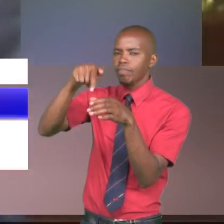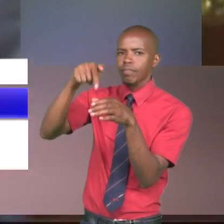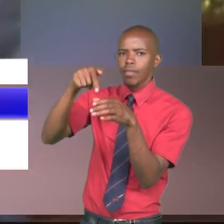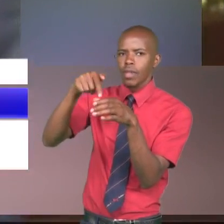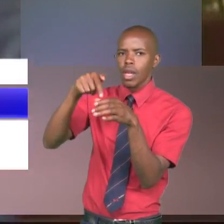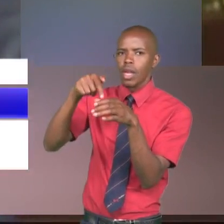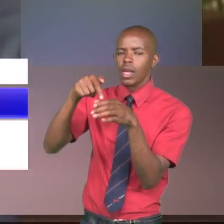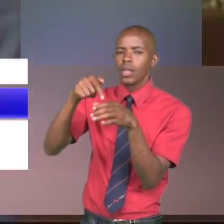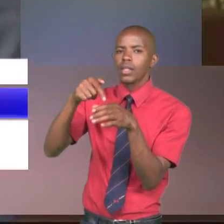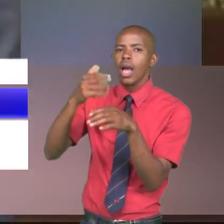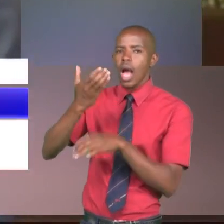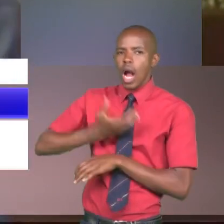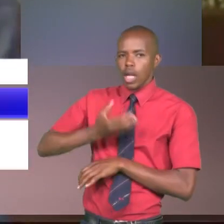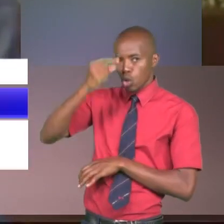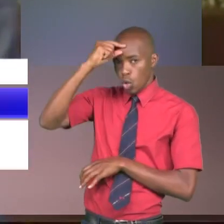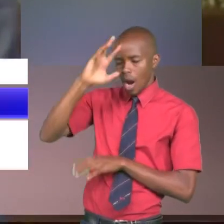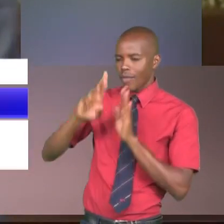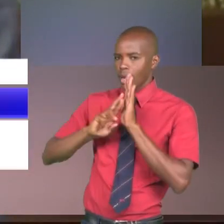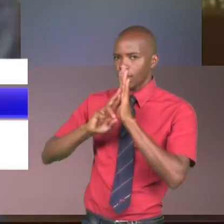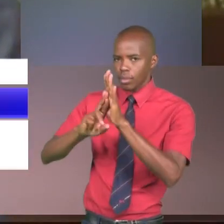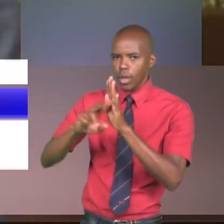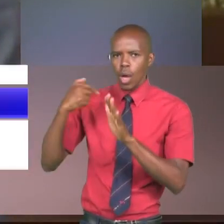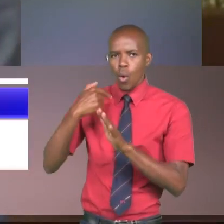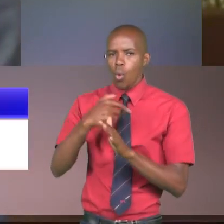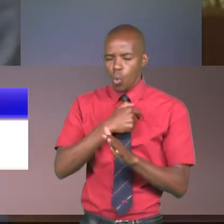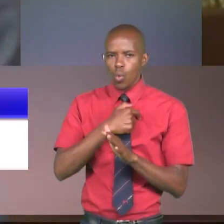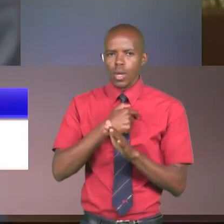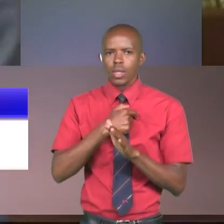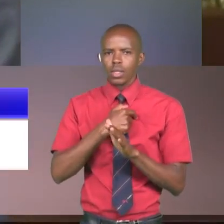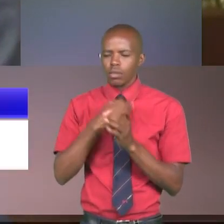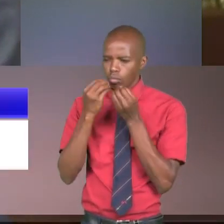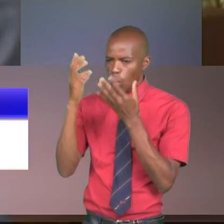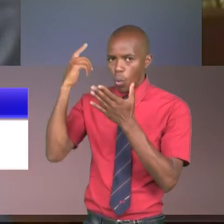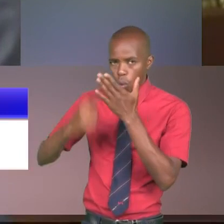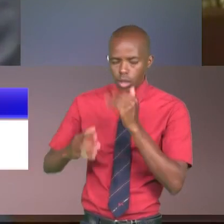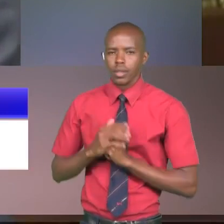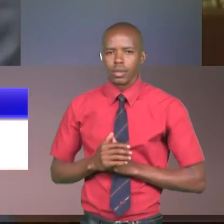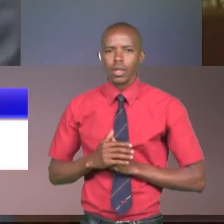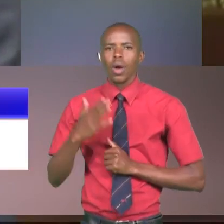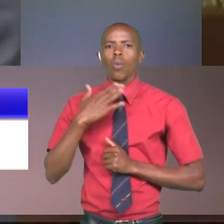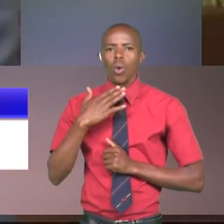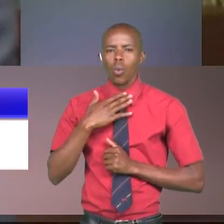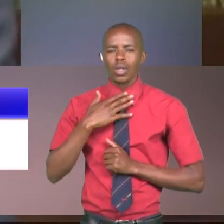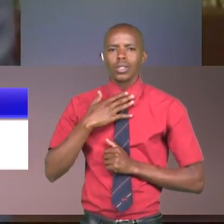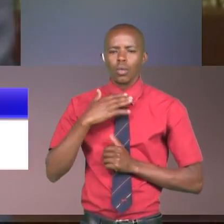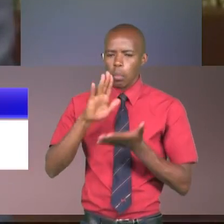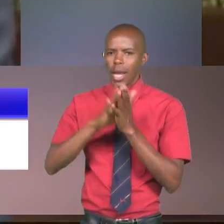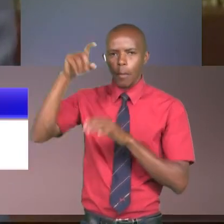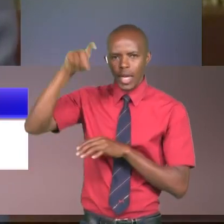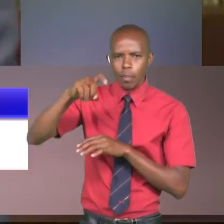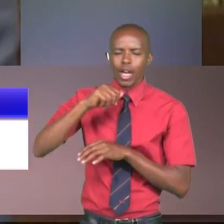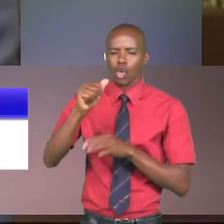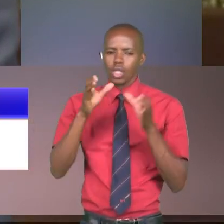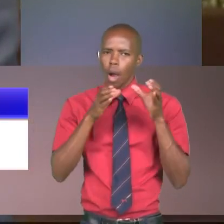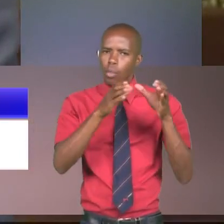of Governors is represented, and we have really implored on them that we want it to be a demand, not a